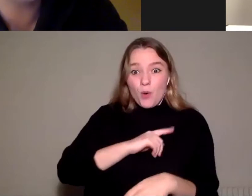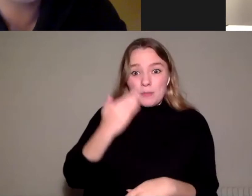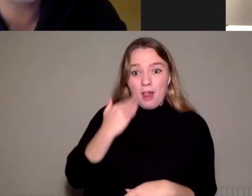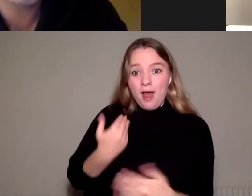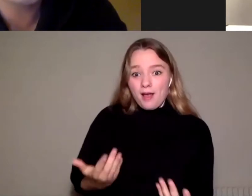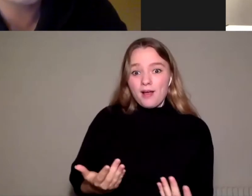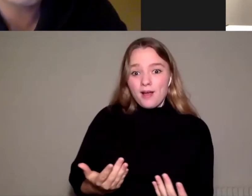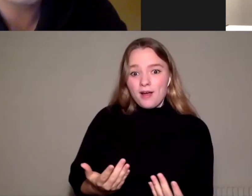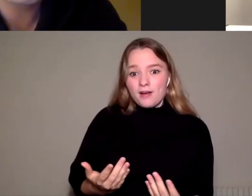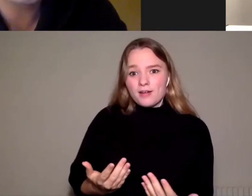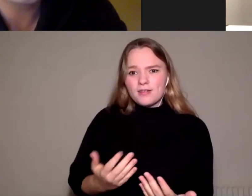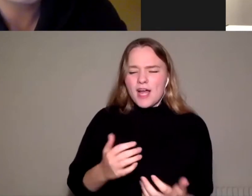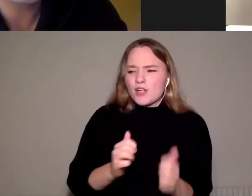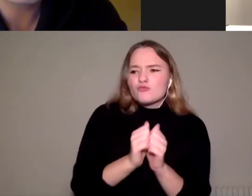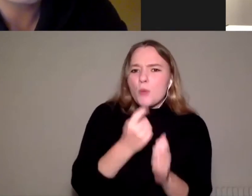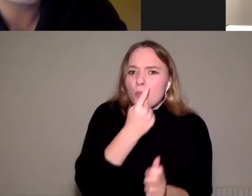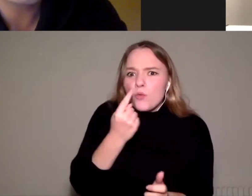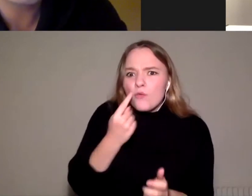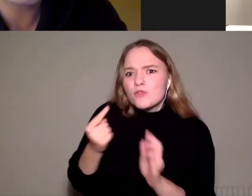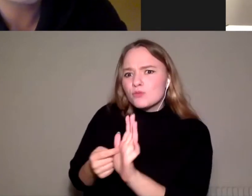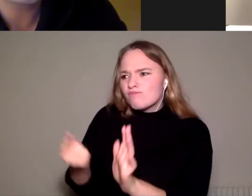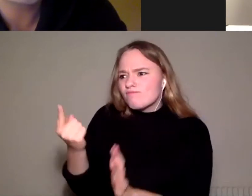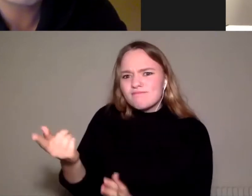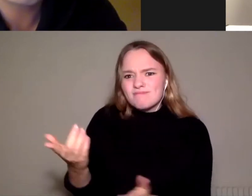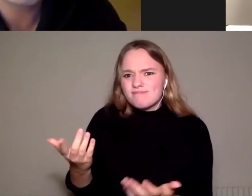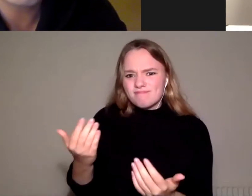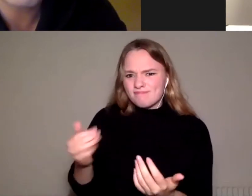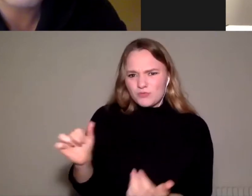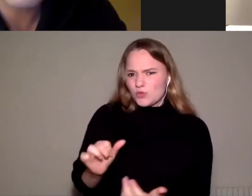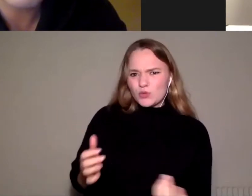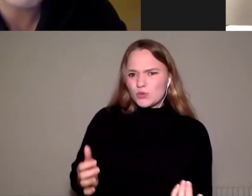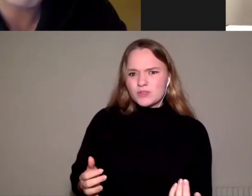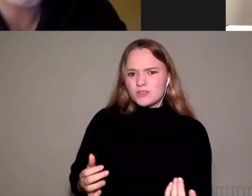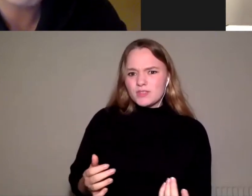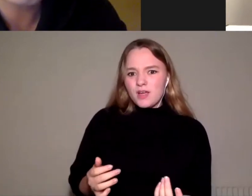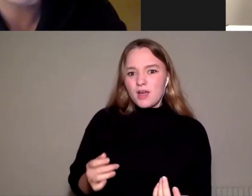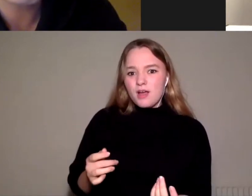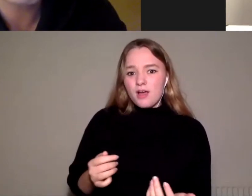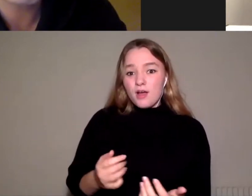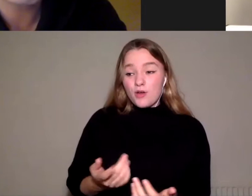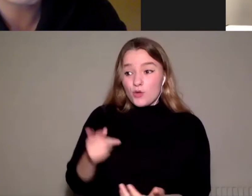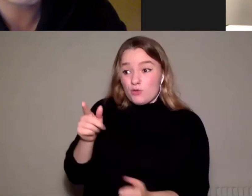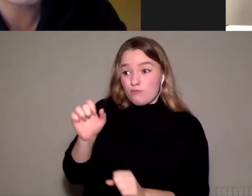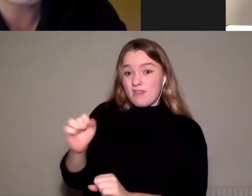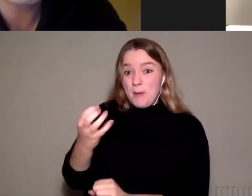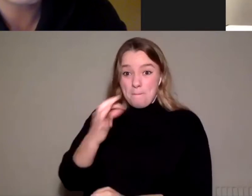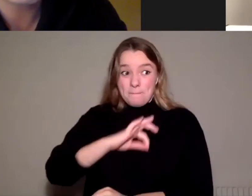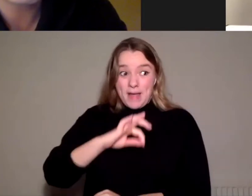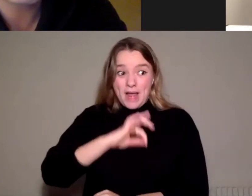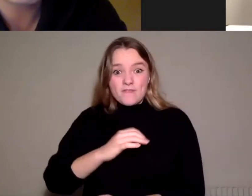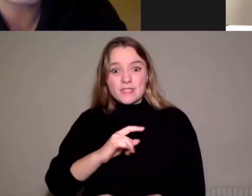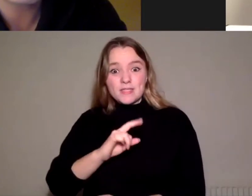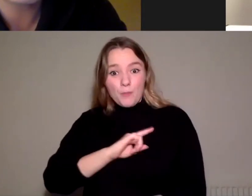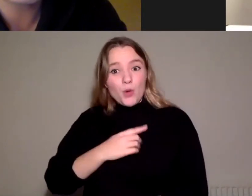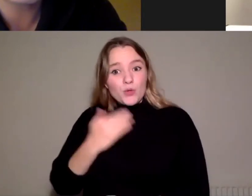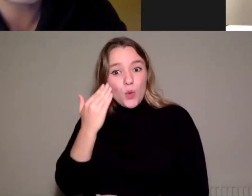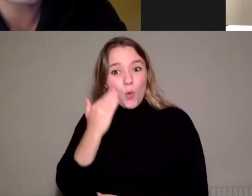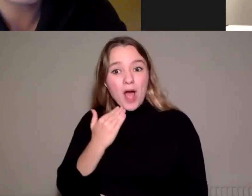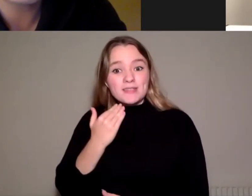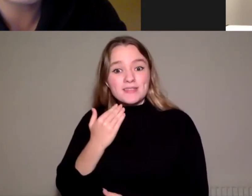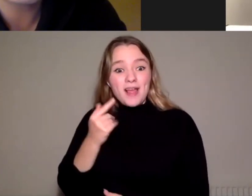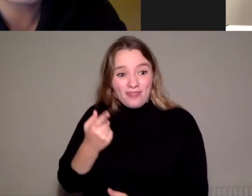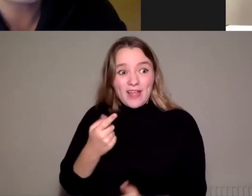You have more opportunity than me because of your skin color. These are facts. These are proven facts. But once